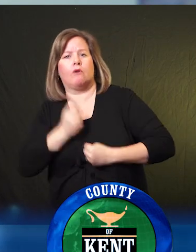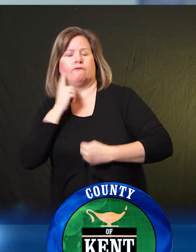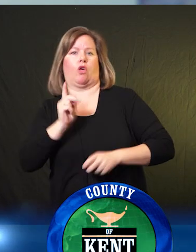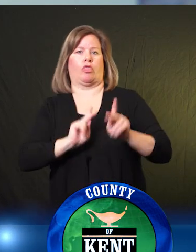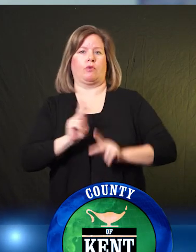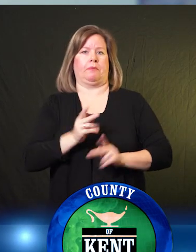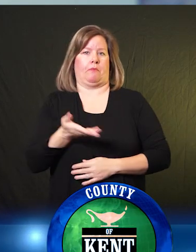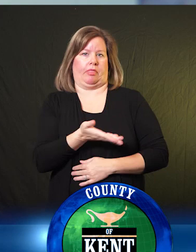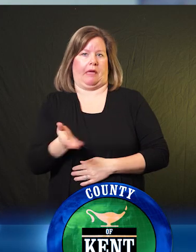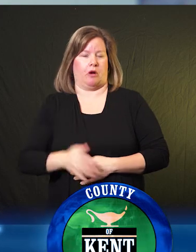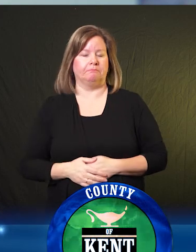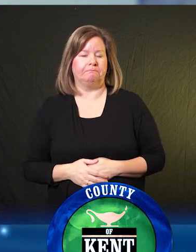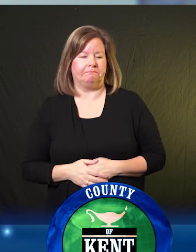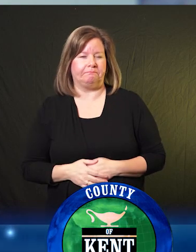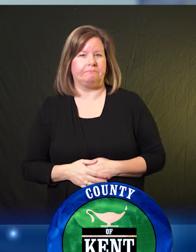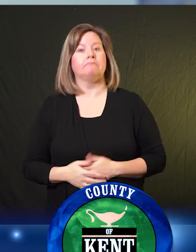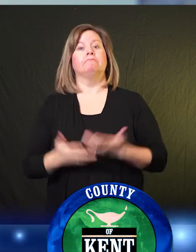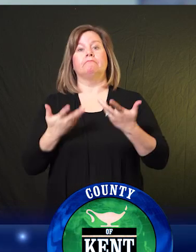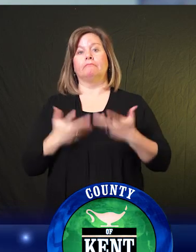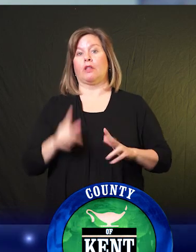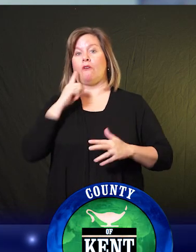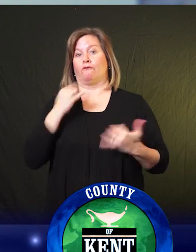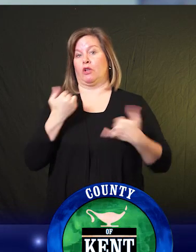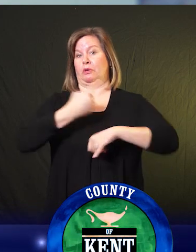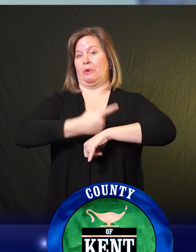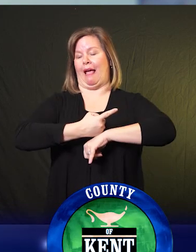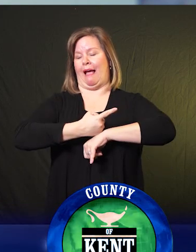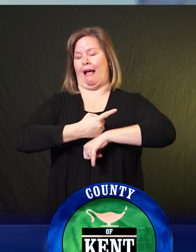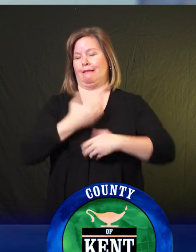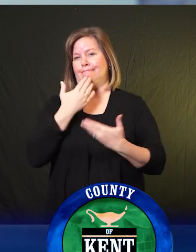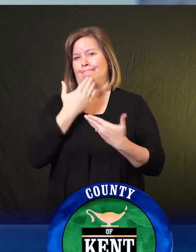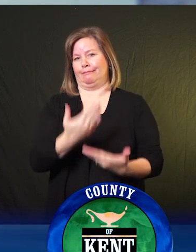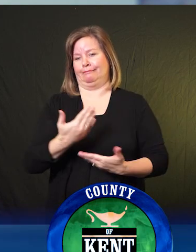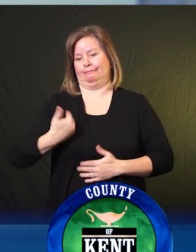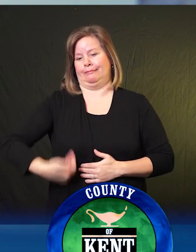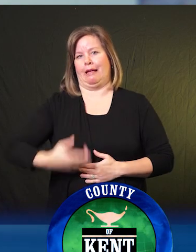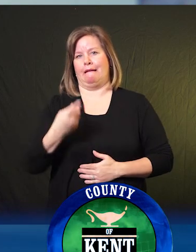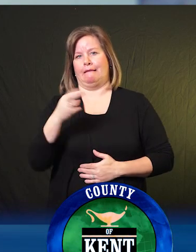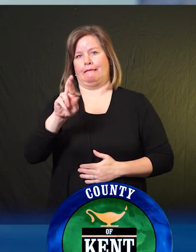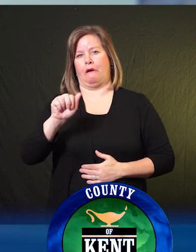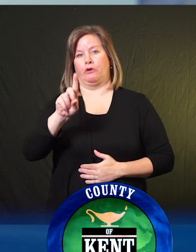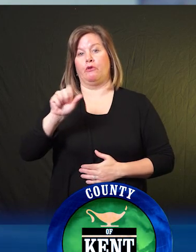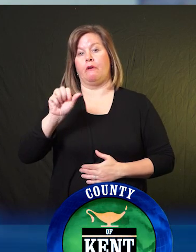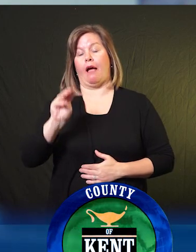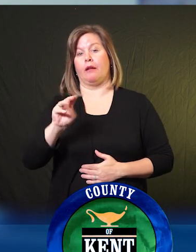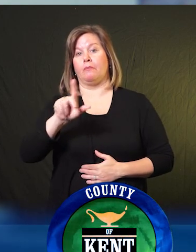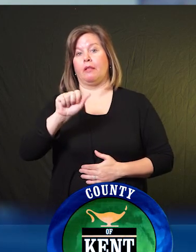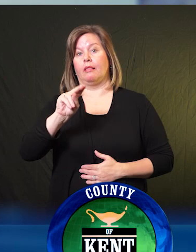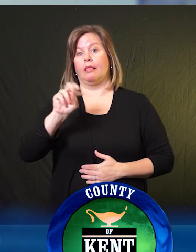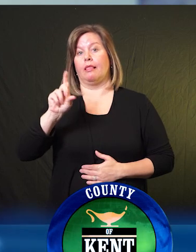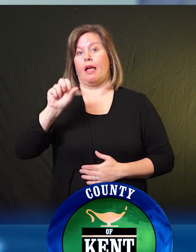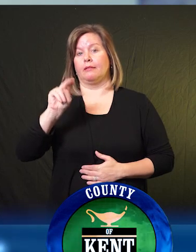days to come. That's all for today. I want to thank you for watching. I'm Dr. Adam London, Director of the Kent County Health Department,